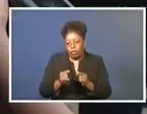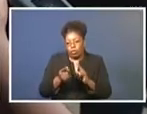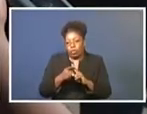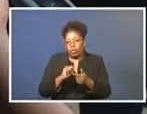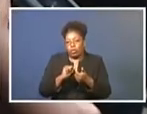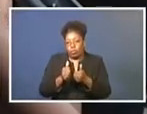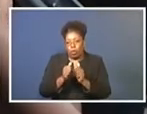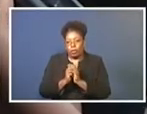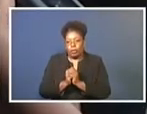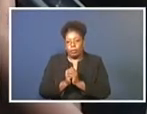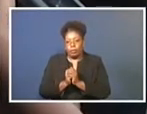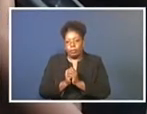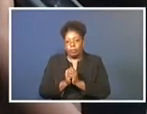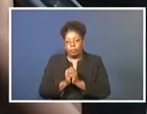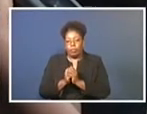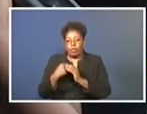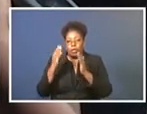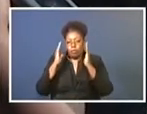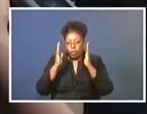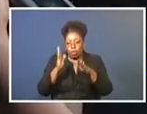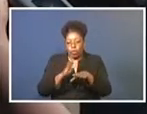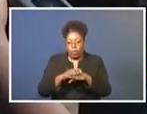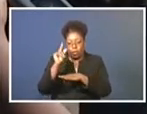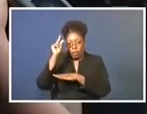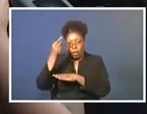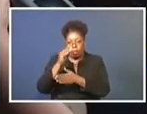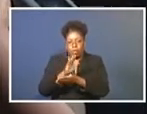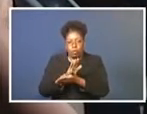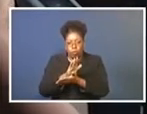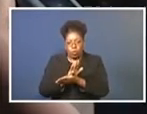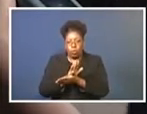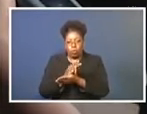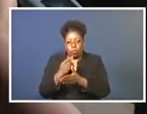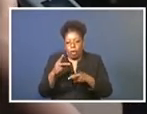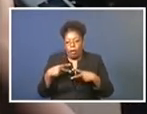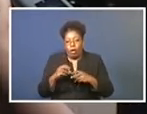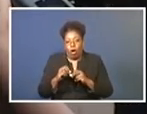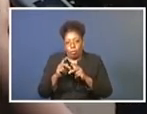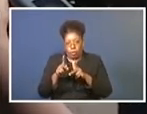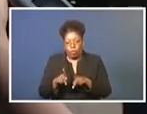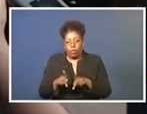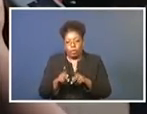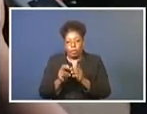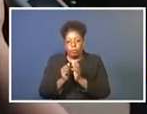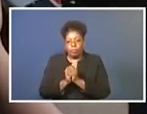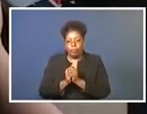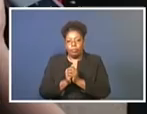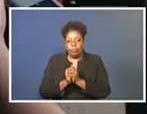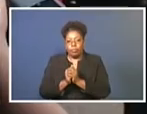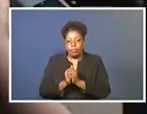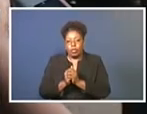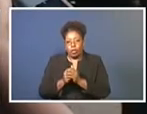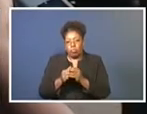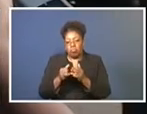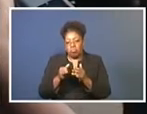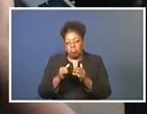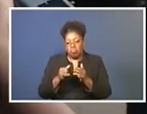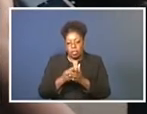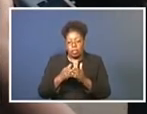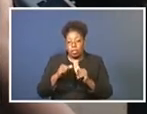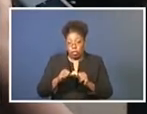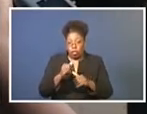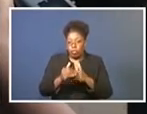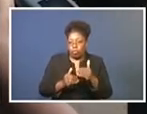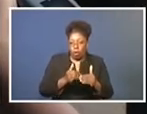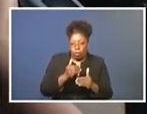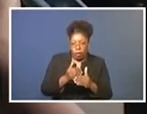which focuses on government school rowers or rowers who wouldn't have the opportunity otherwise to row. So that's an ongoing process. It's been a little tough with